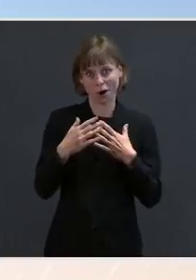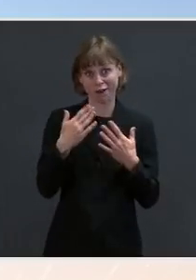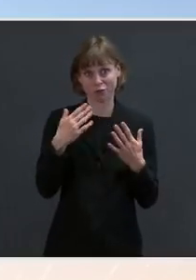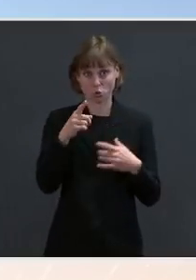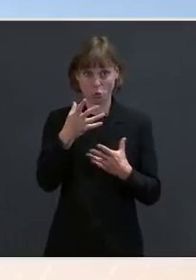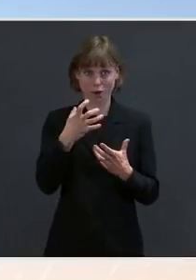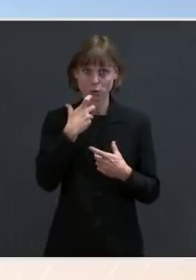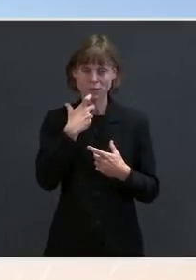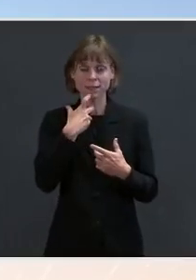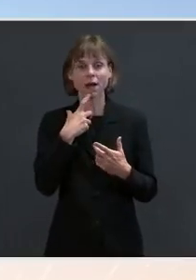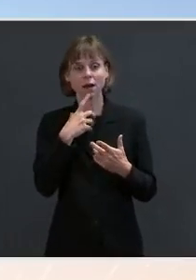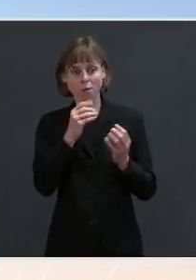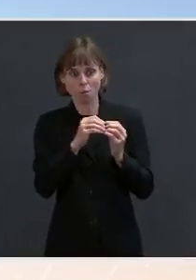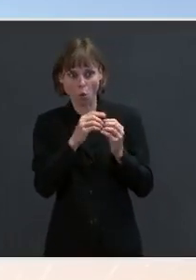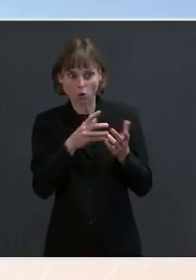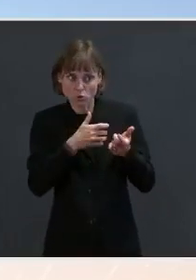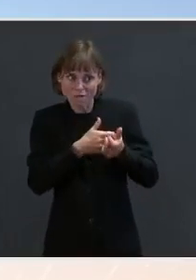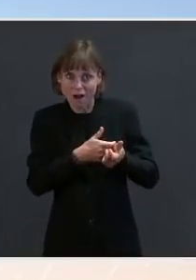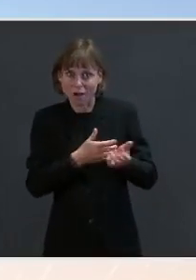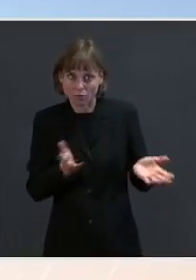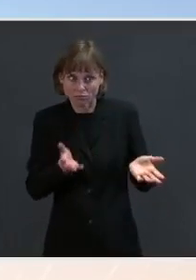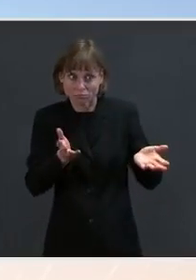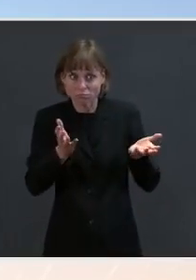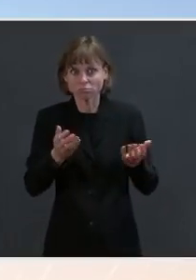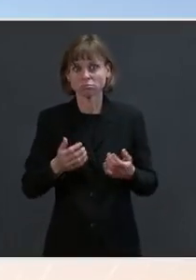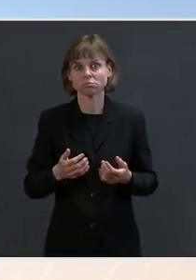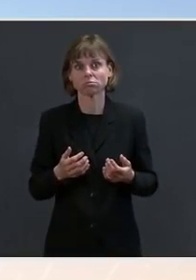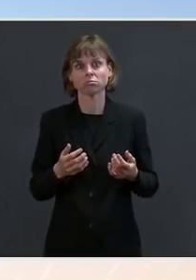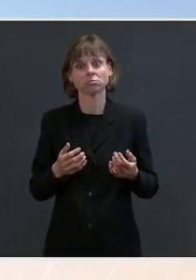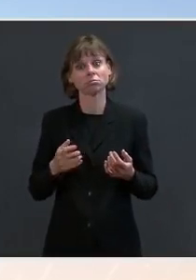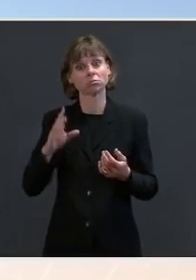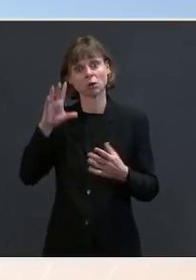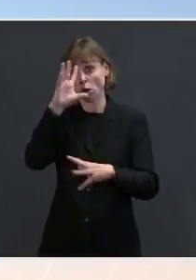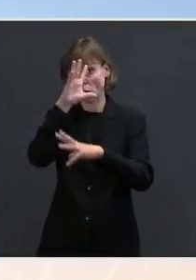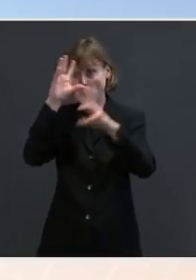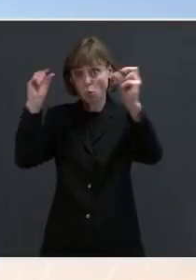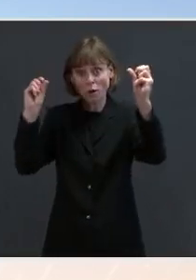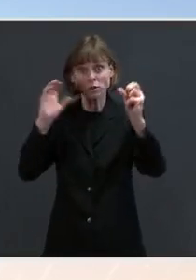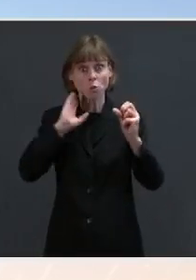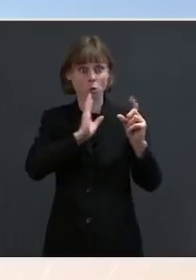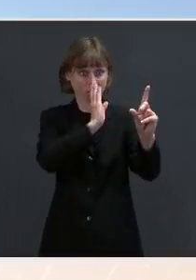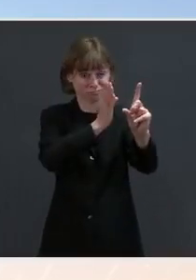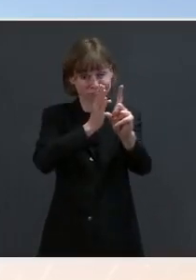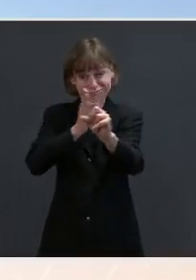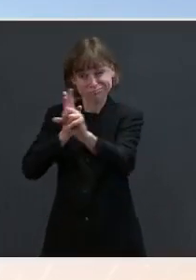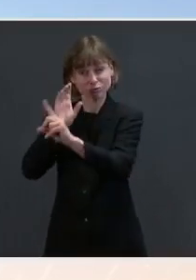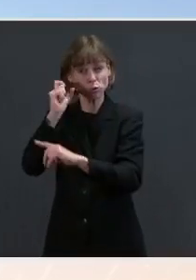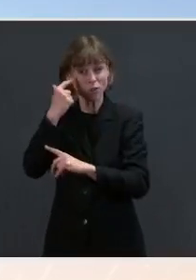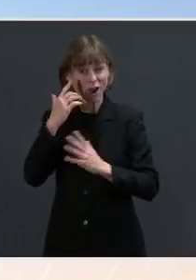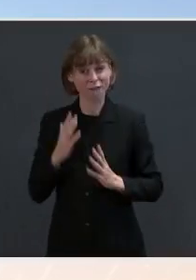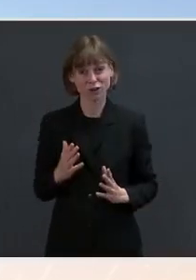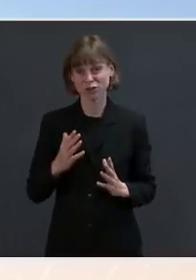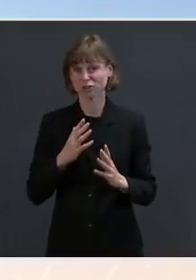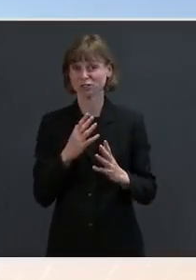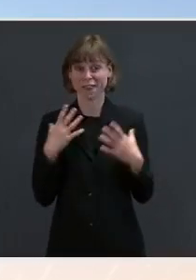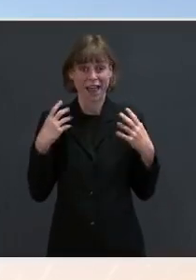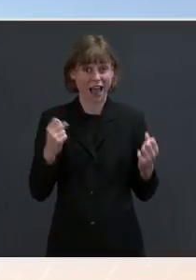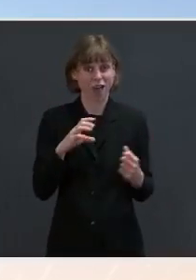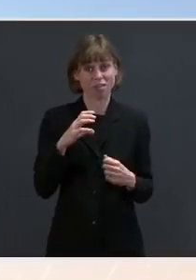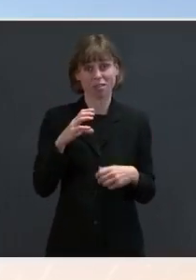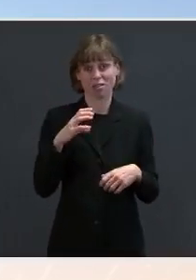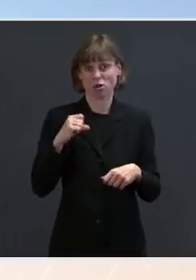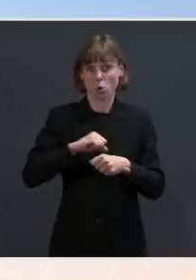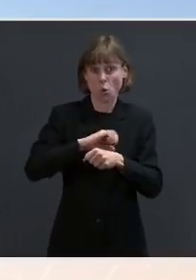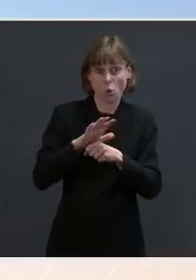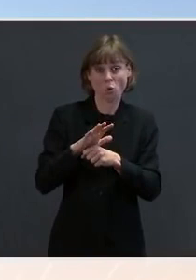the same. And the president will make this case directly to governors. Our health and COVID team will make this case directly. And of course, we're working through